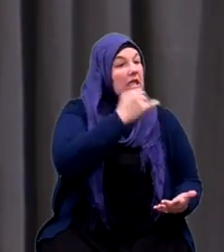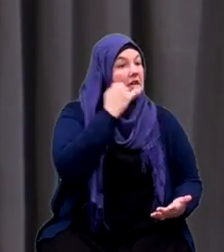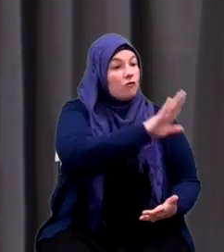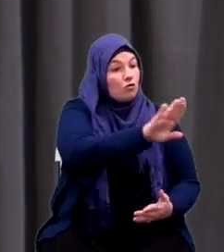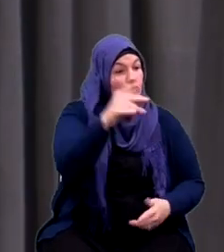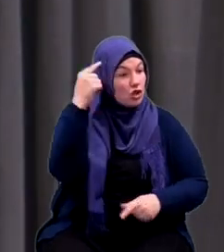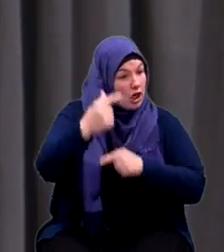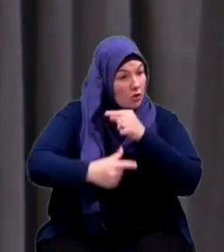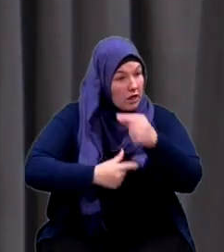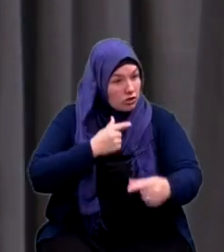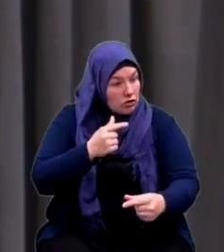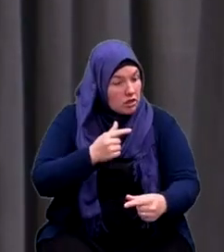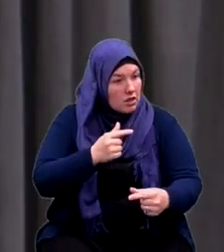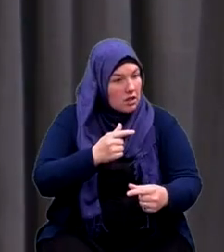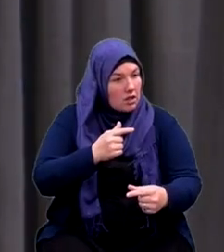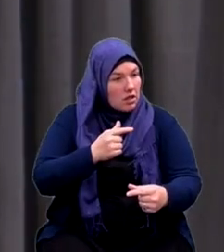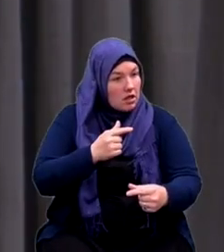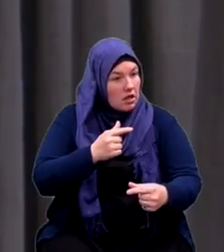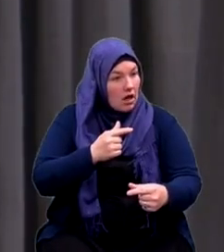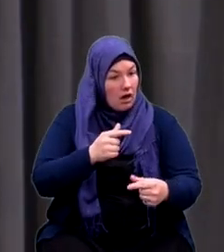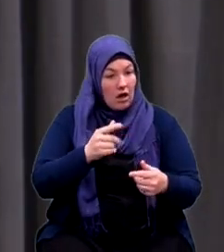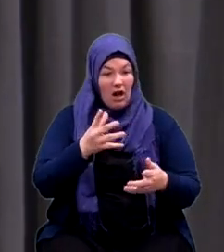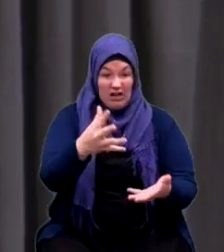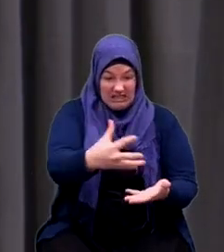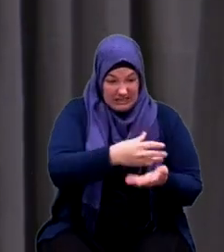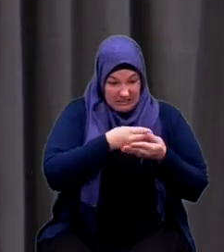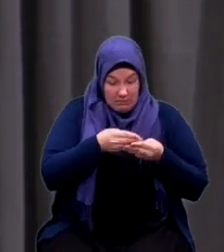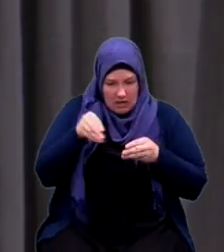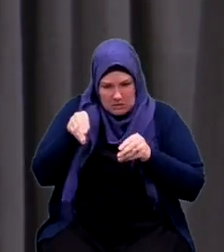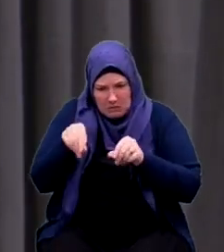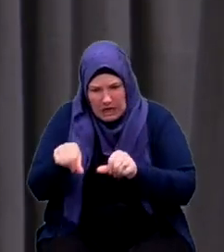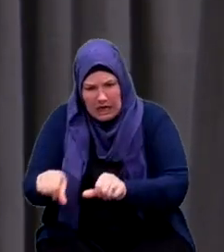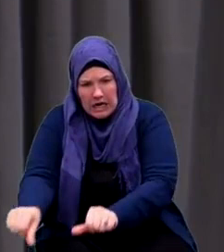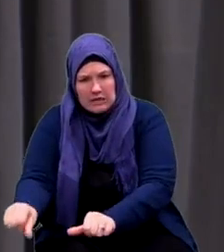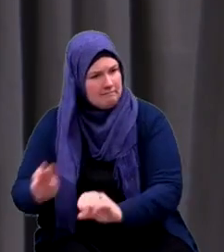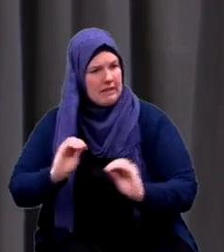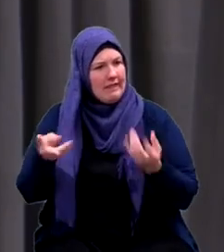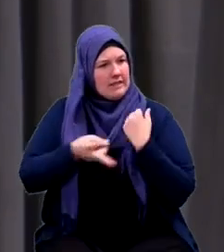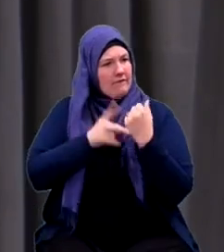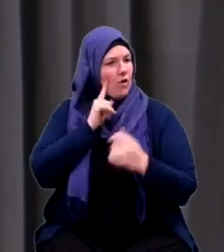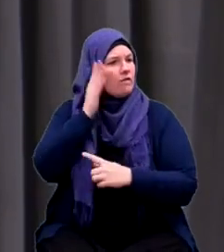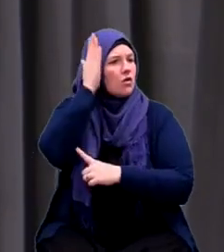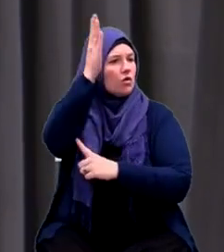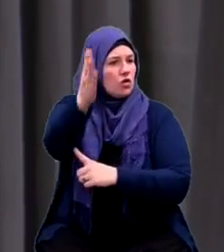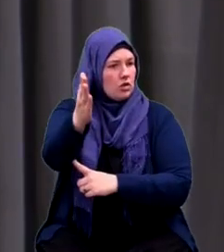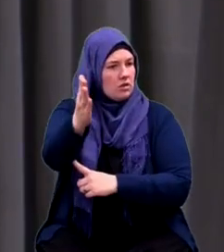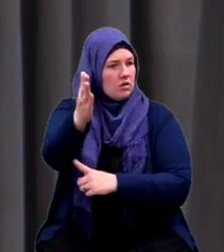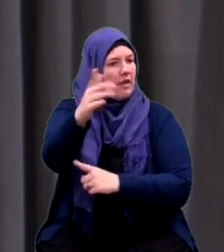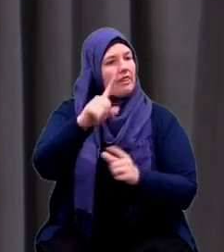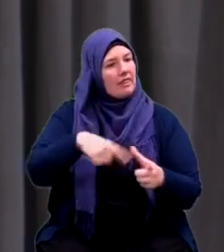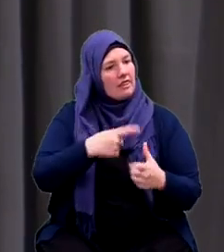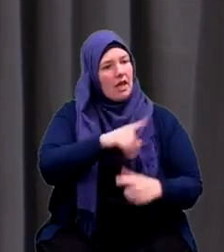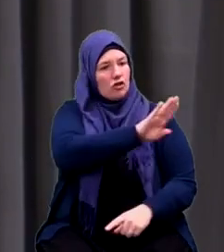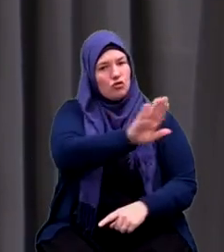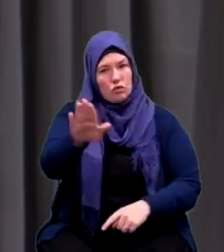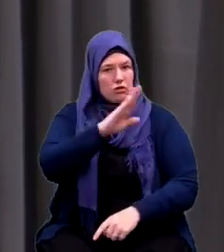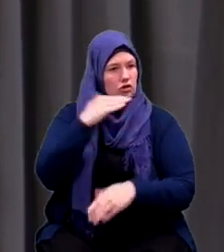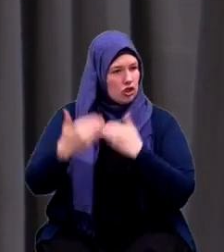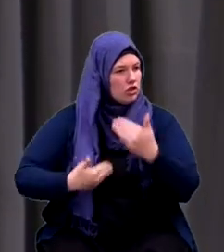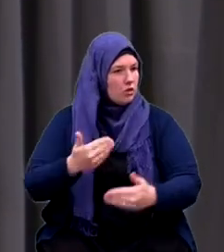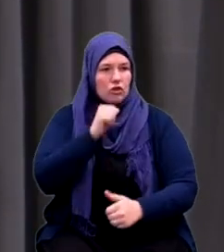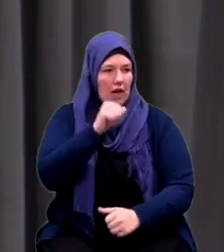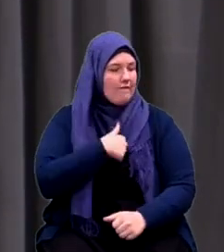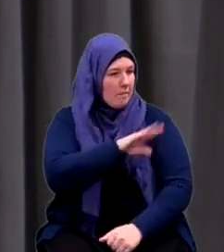generation becomes as poor with money as our generation, your generation will not have the power